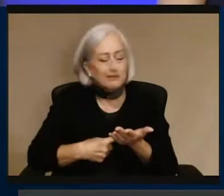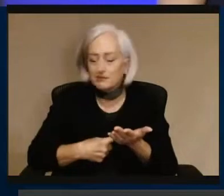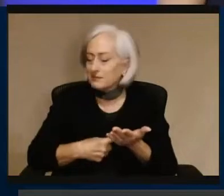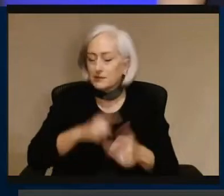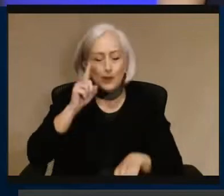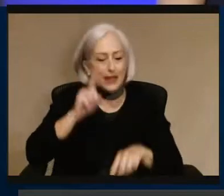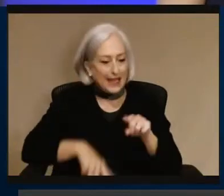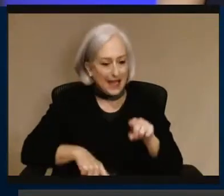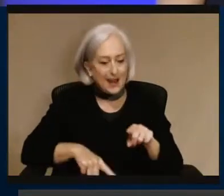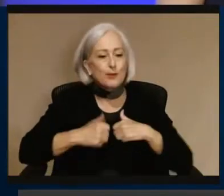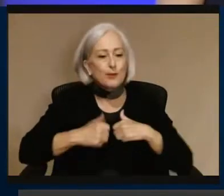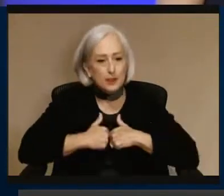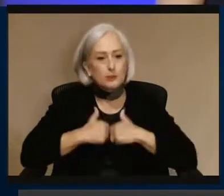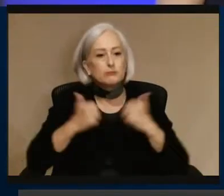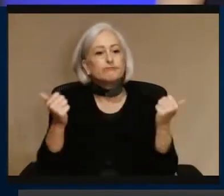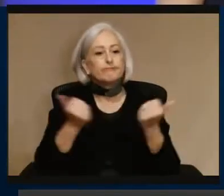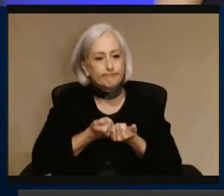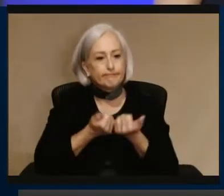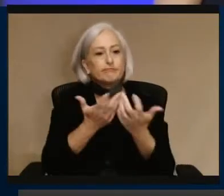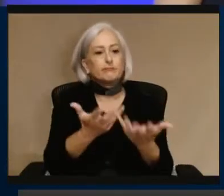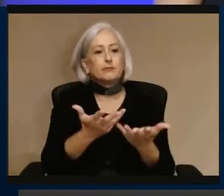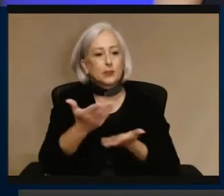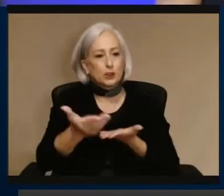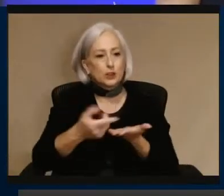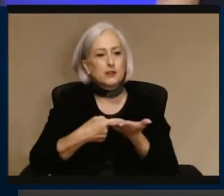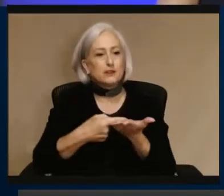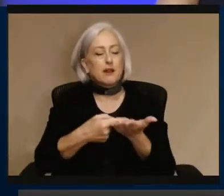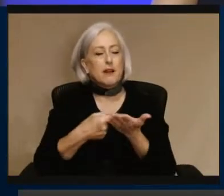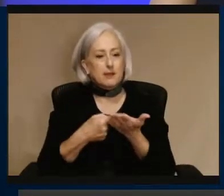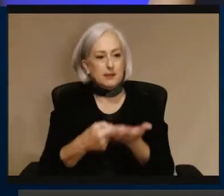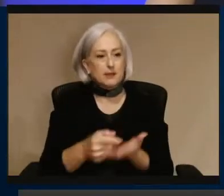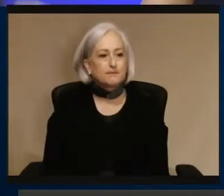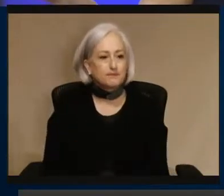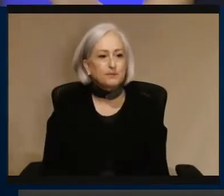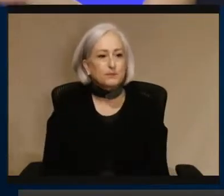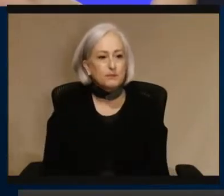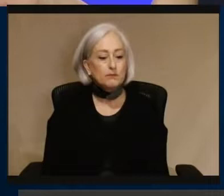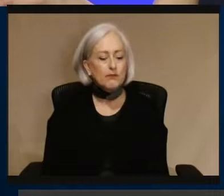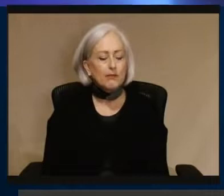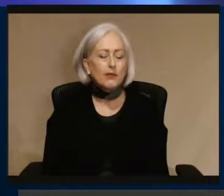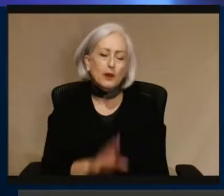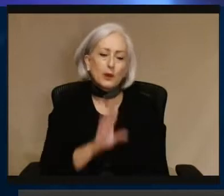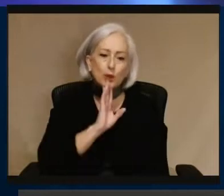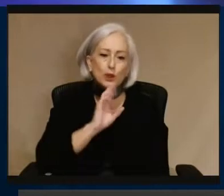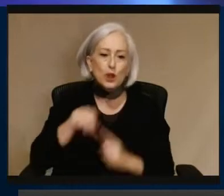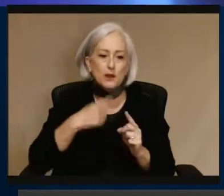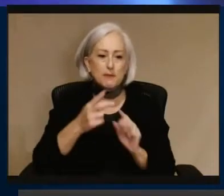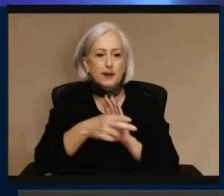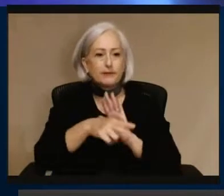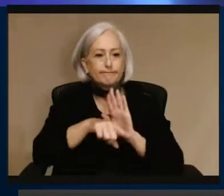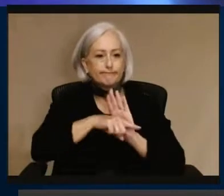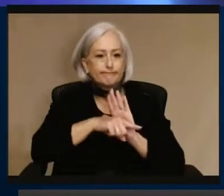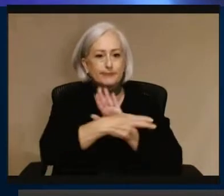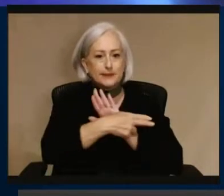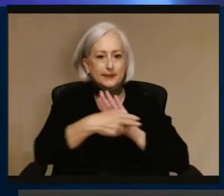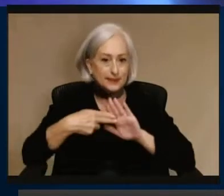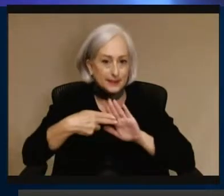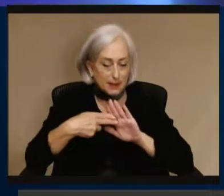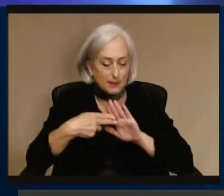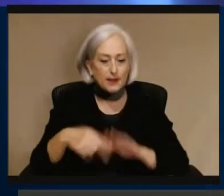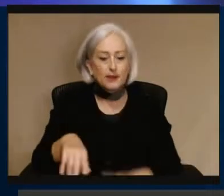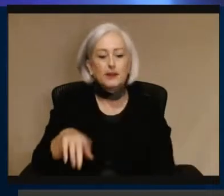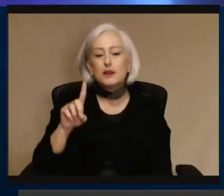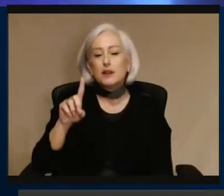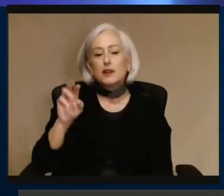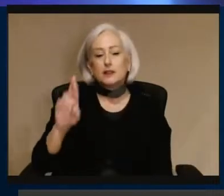Such an important topic to keep talking about. And, when we talk about the stigma, I know, Dr. Walnick, I'll bring you in here because we talk about when a celebrity passes